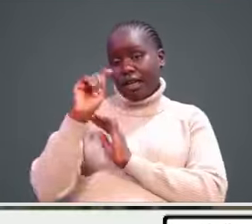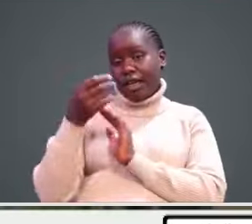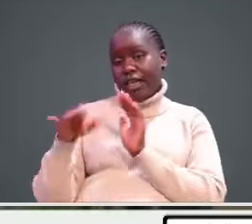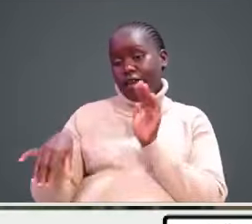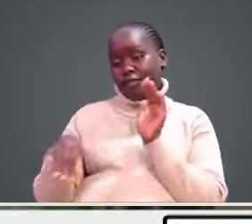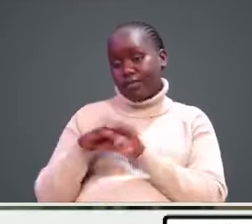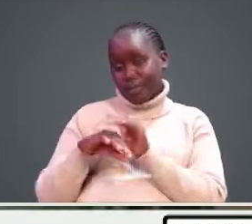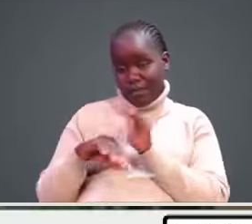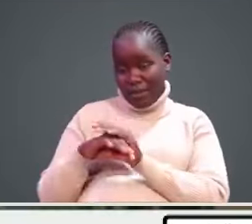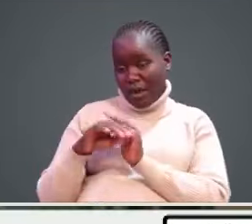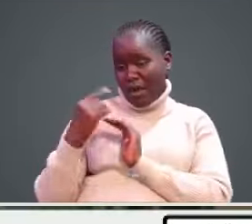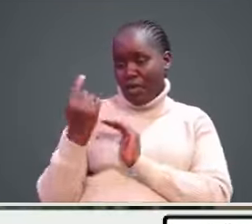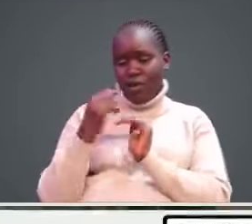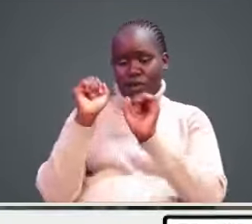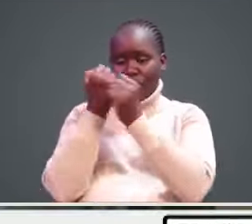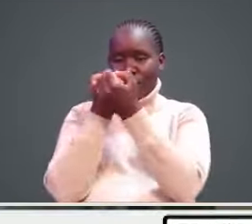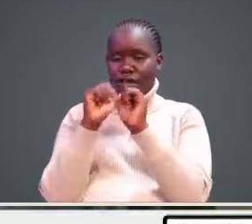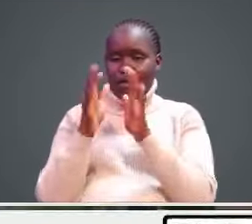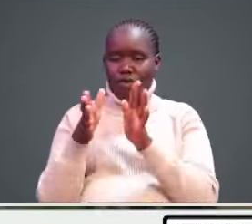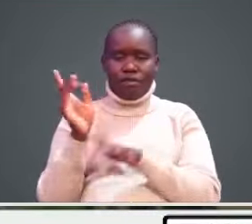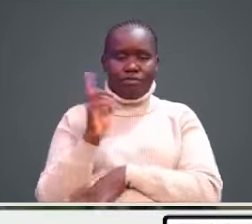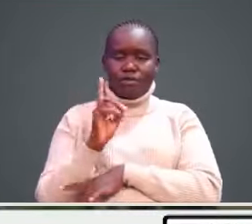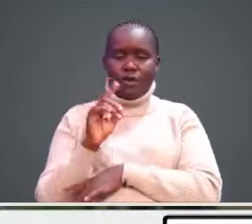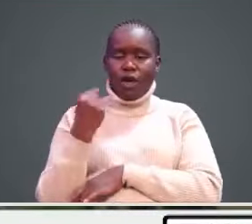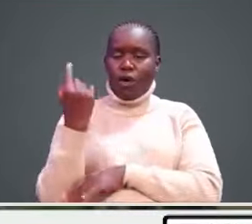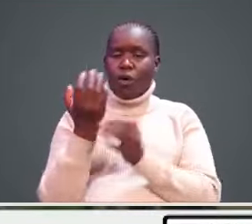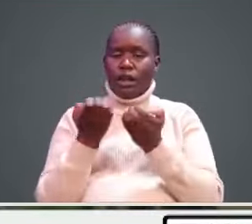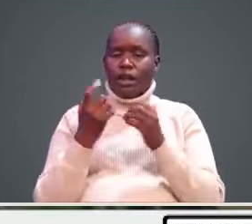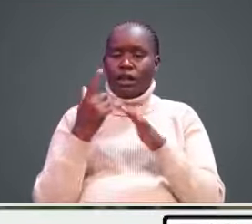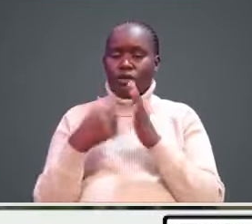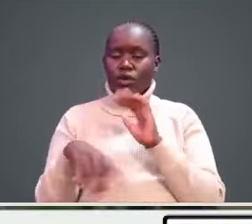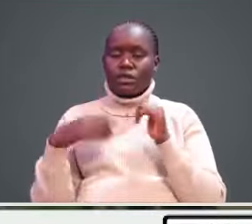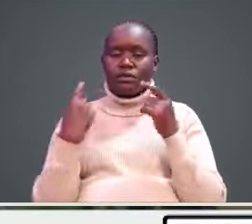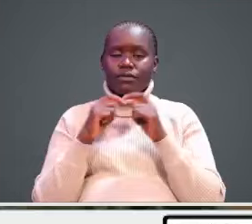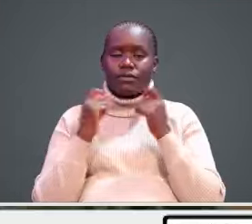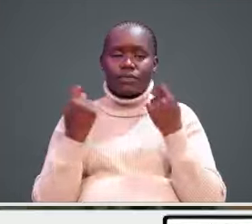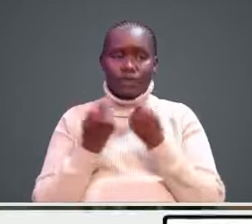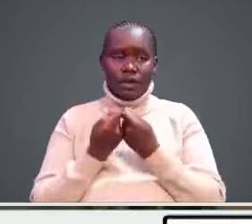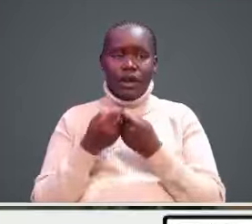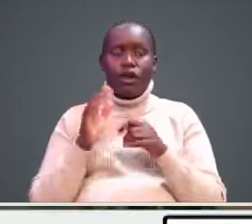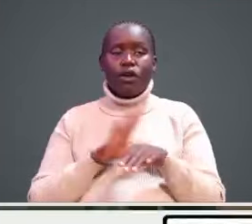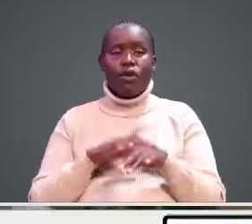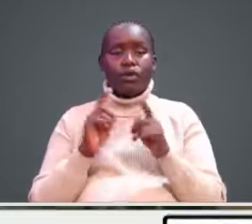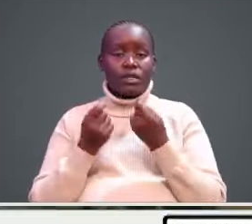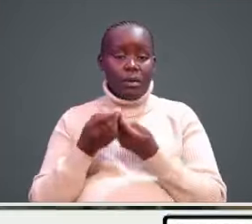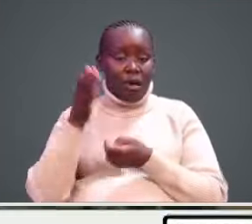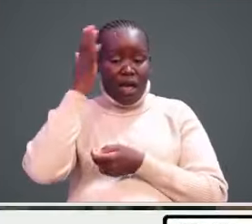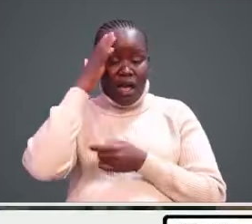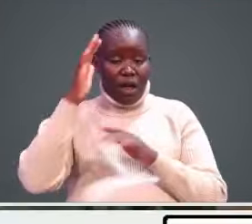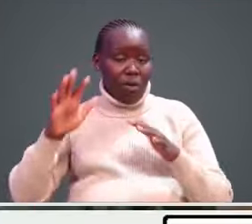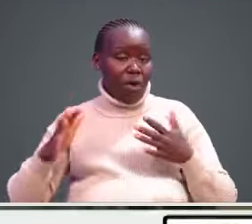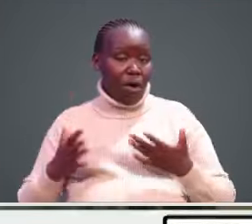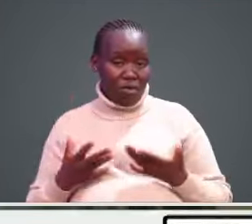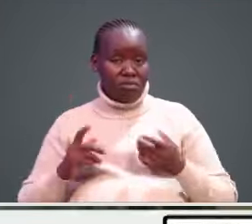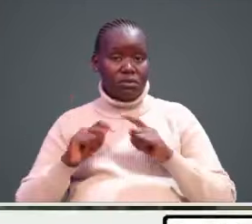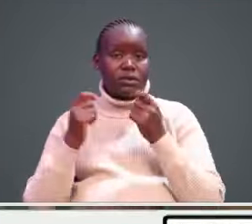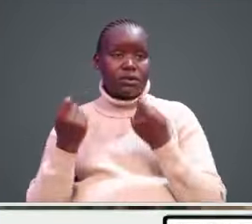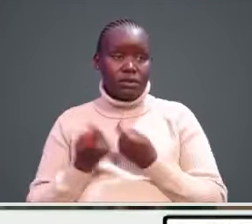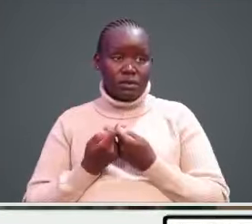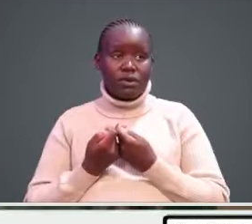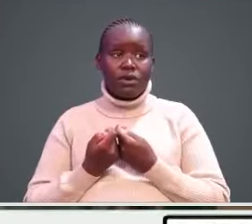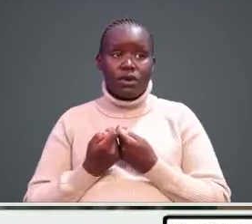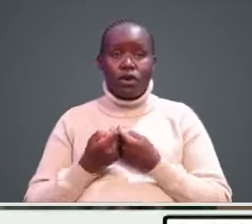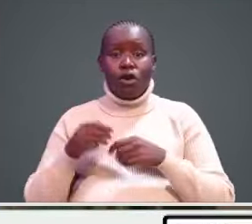Kenyan football, I'm not the only savior. You only need a team, good team, and I know how to pick a team of